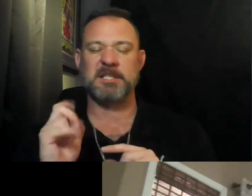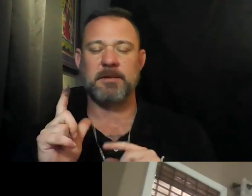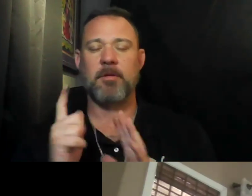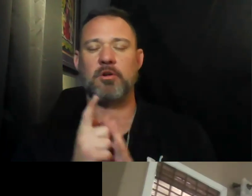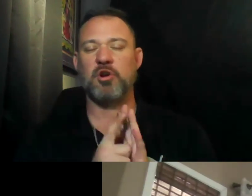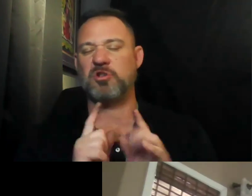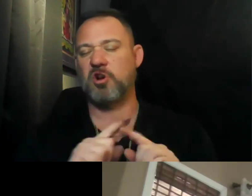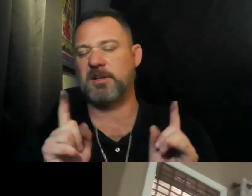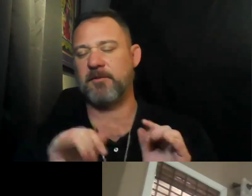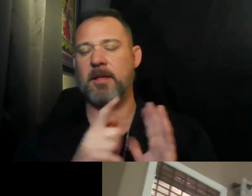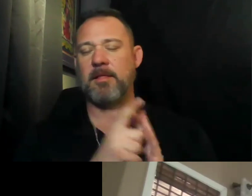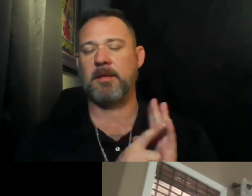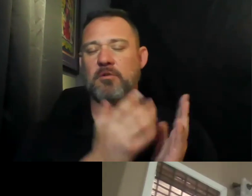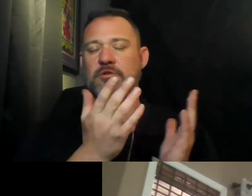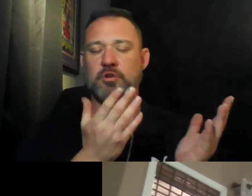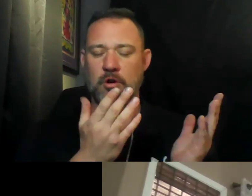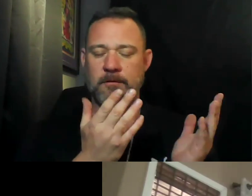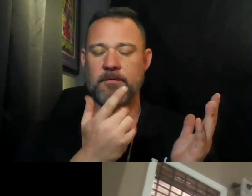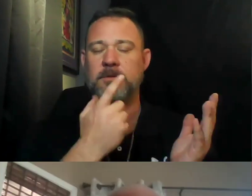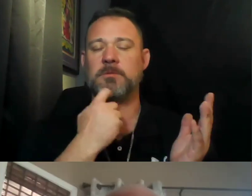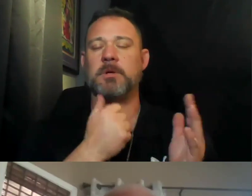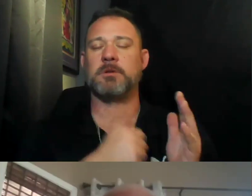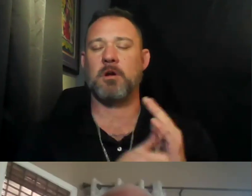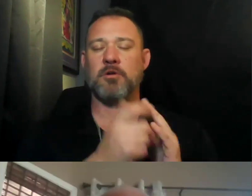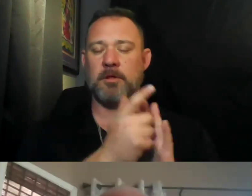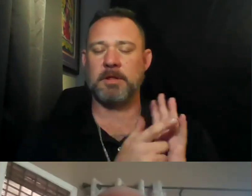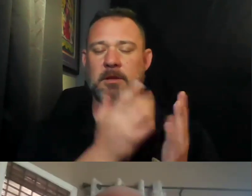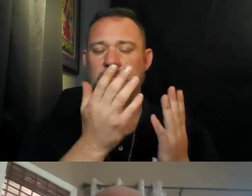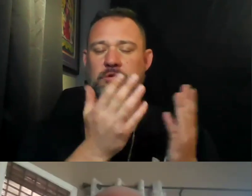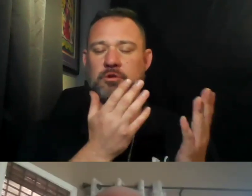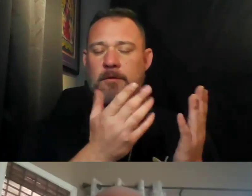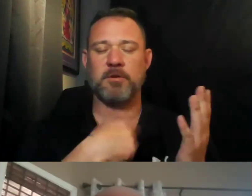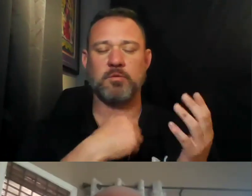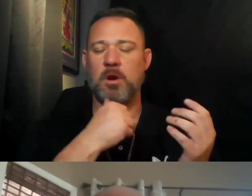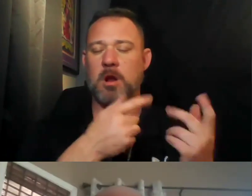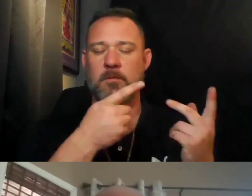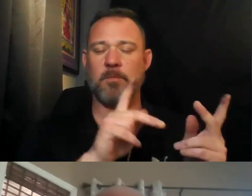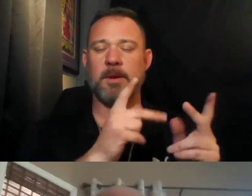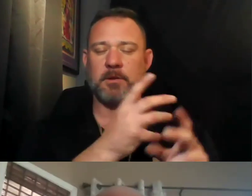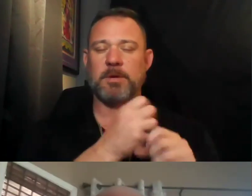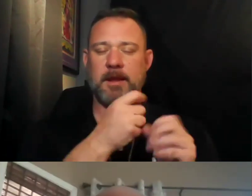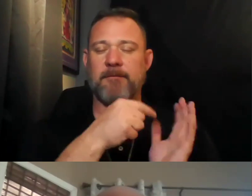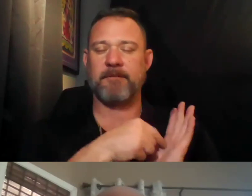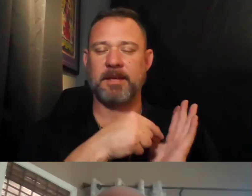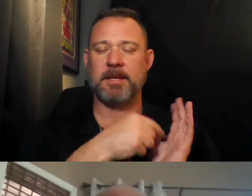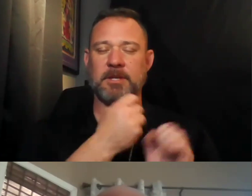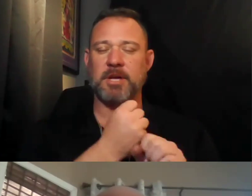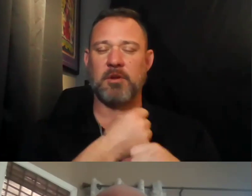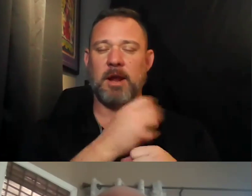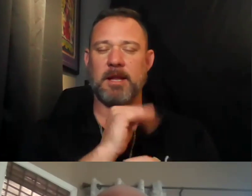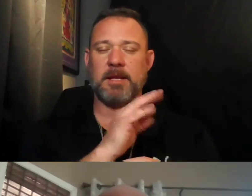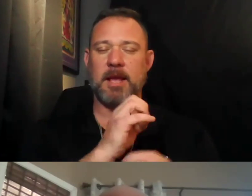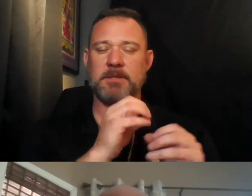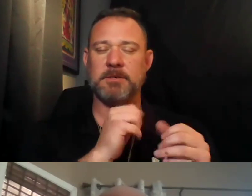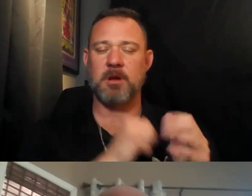are different than legal services attorneys because under legal services attorneys, we are not permitted to take fee generating cases under